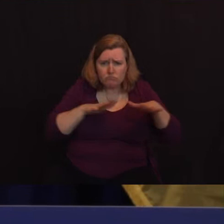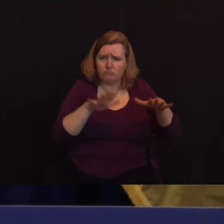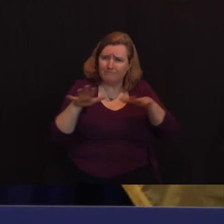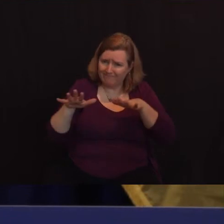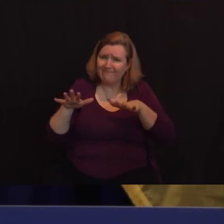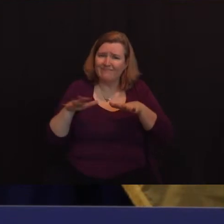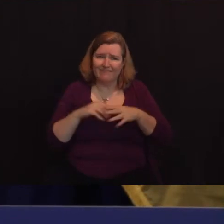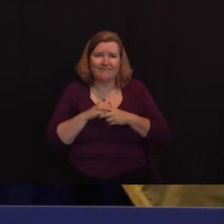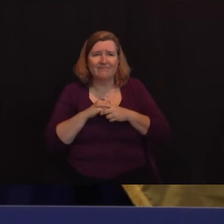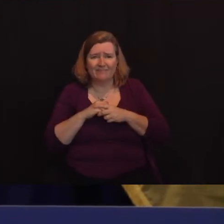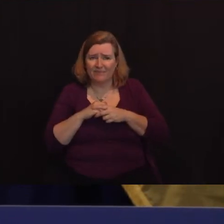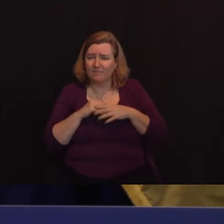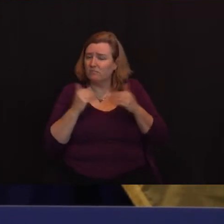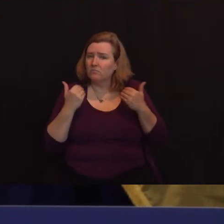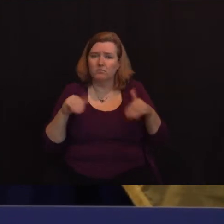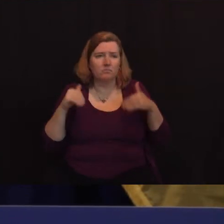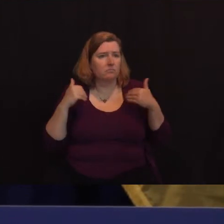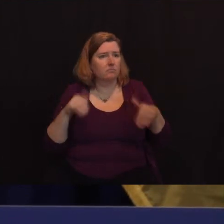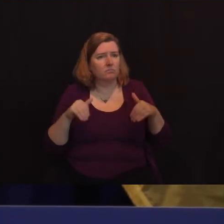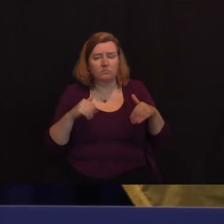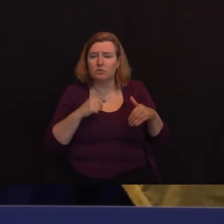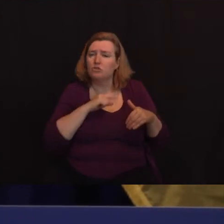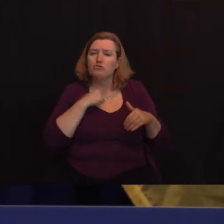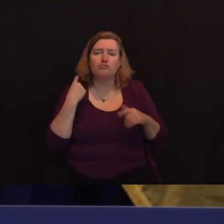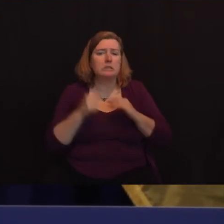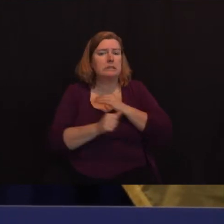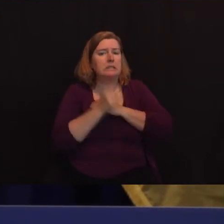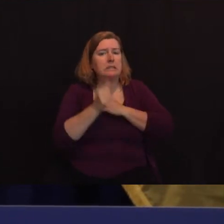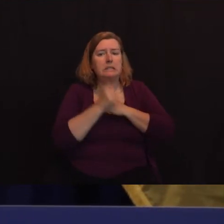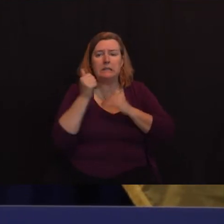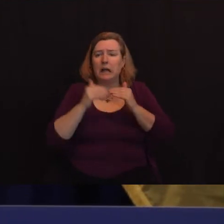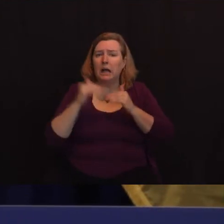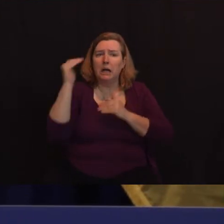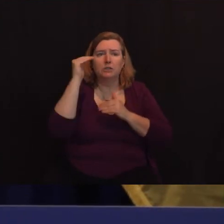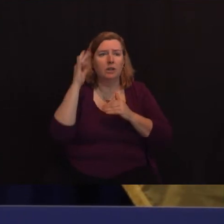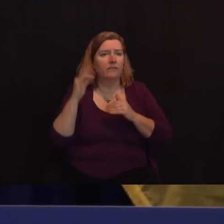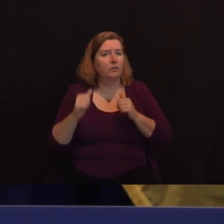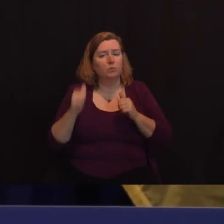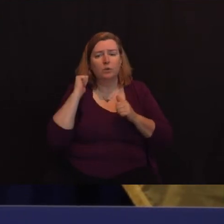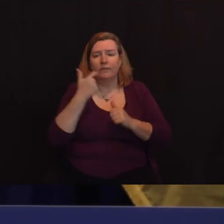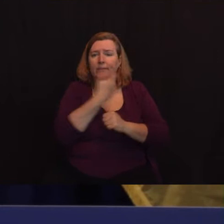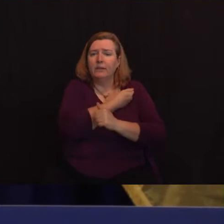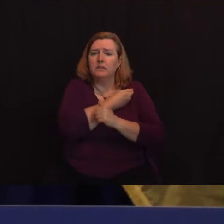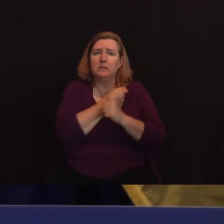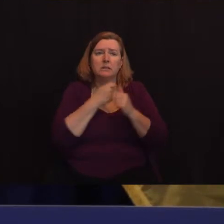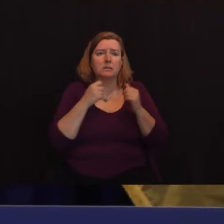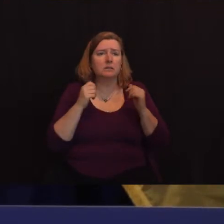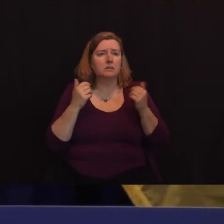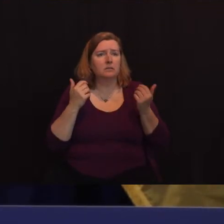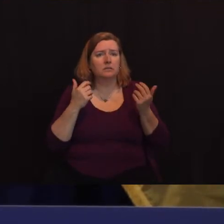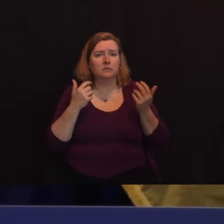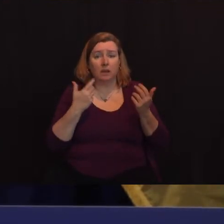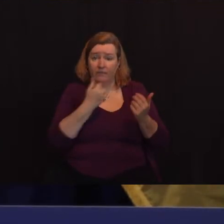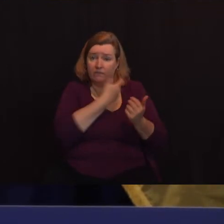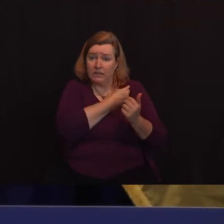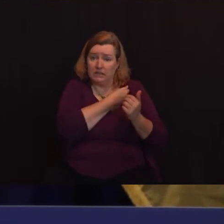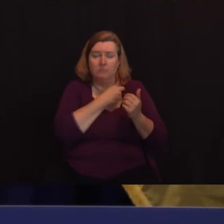are taking far more risk by not getting vaccinated than if they do. It's a disproportionate